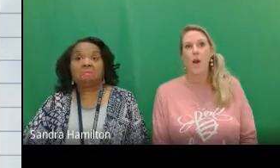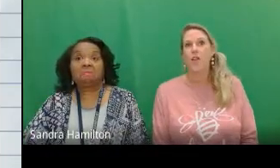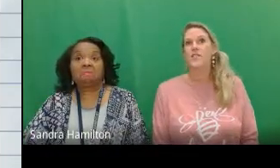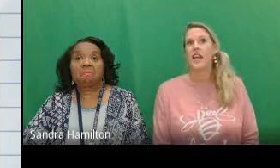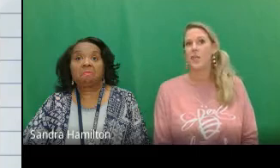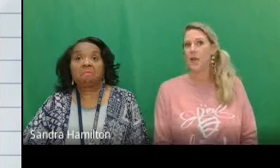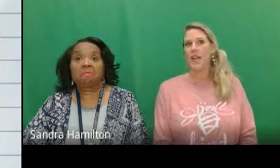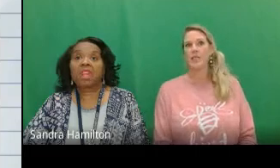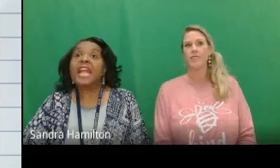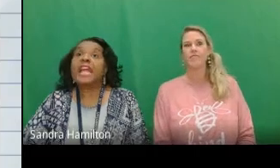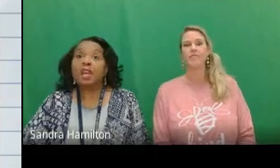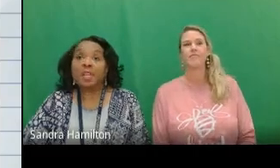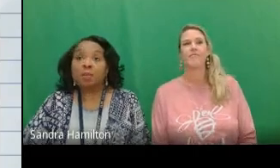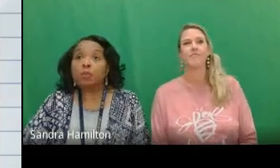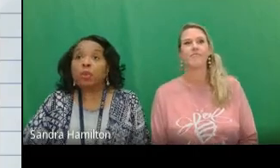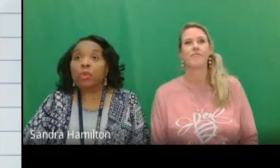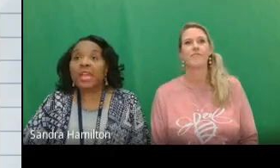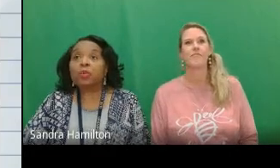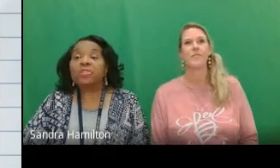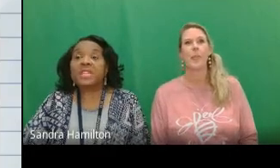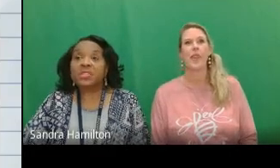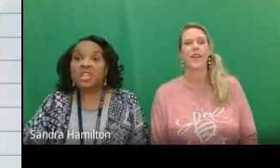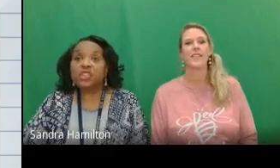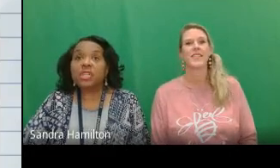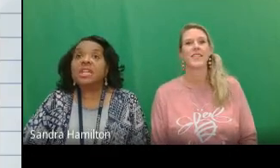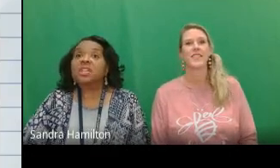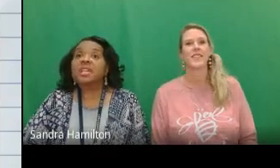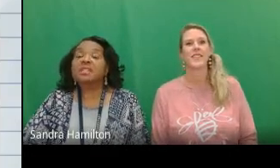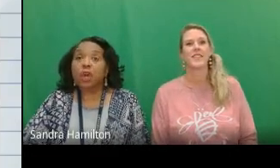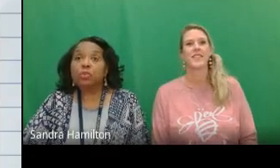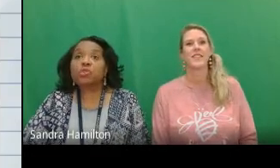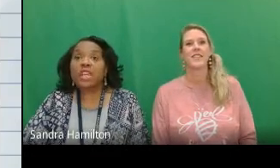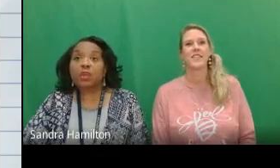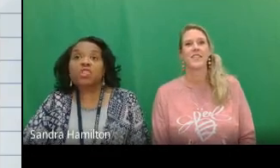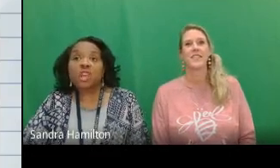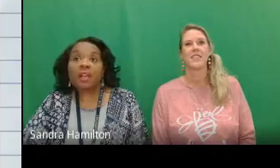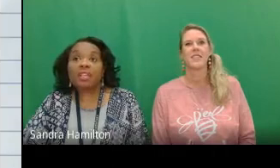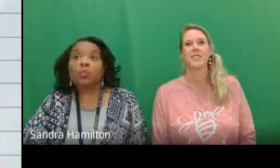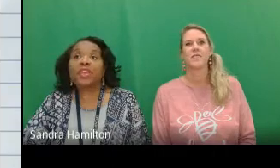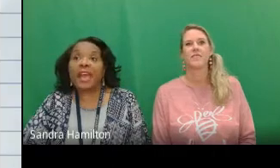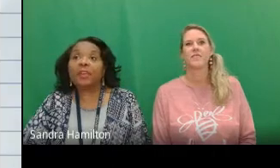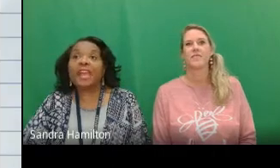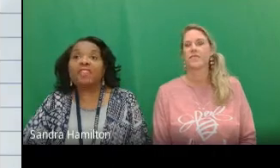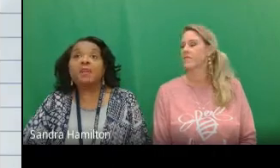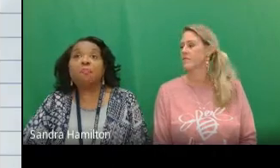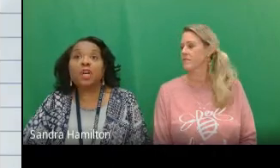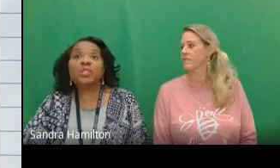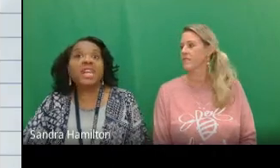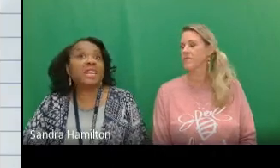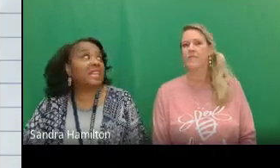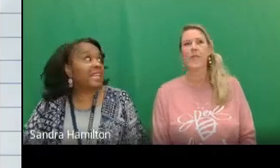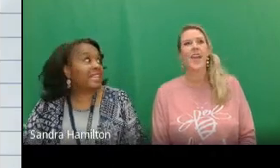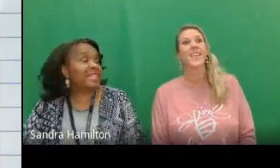for Mars and Murray. M&M's were created with the intention to let soldiers carry chocolate without having it